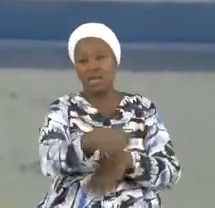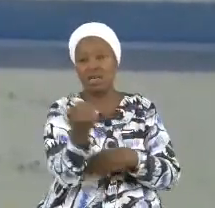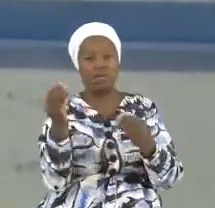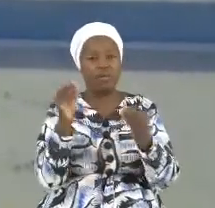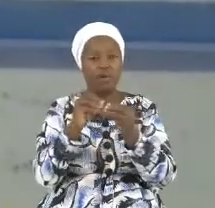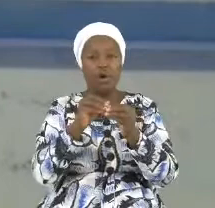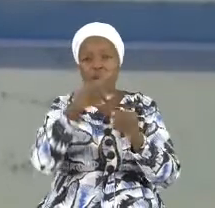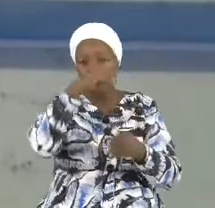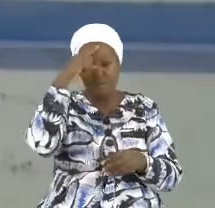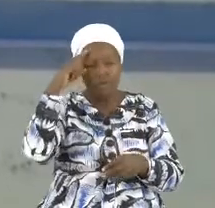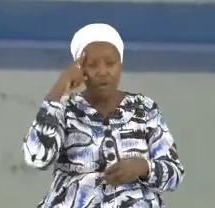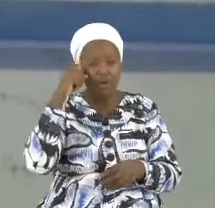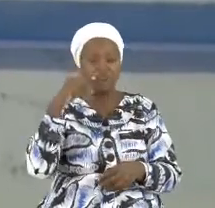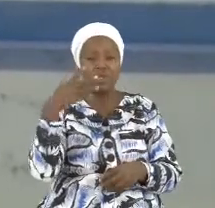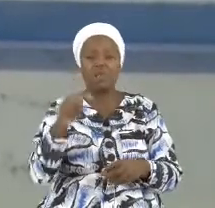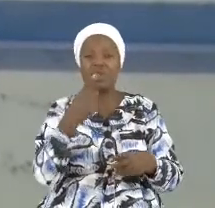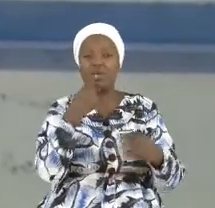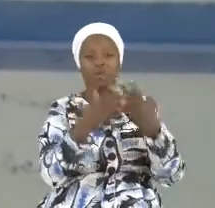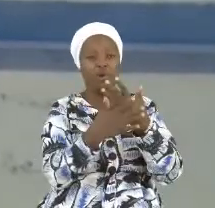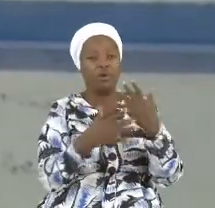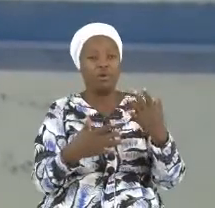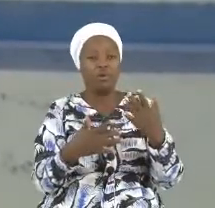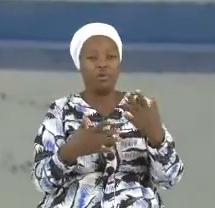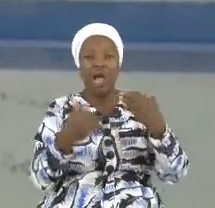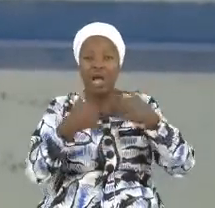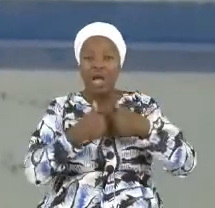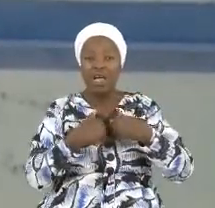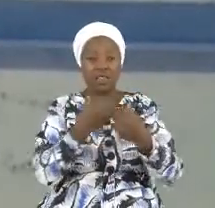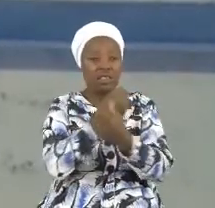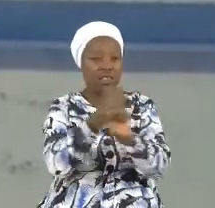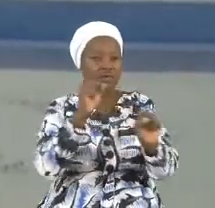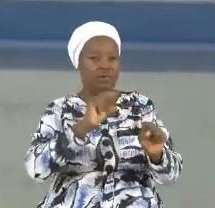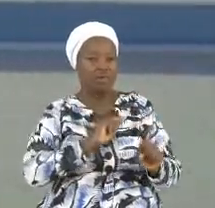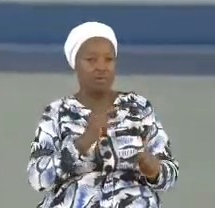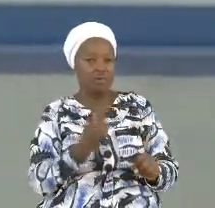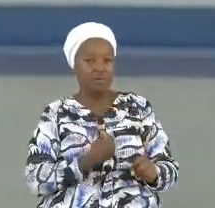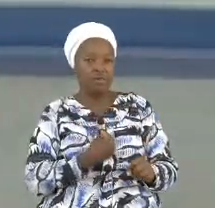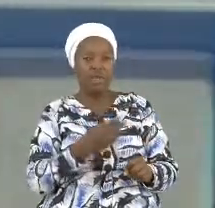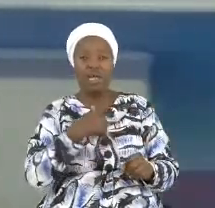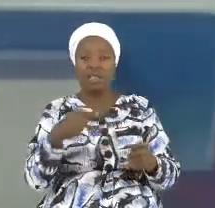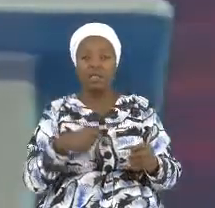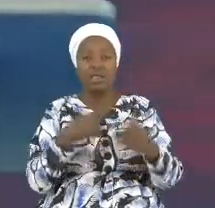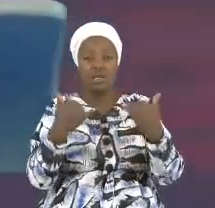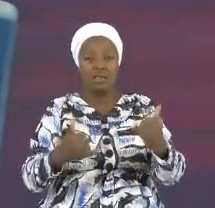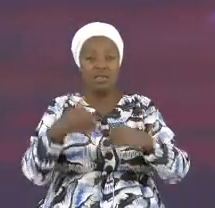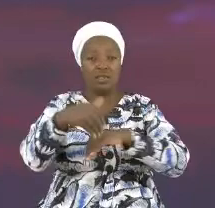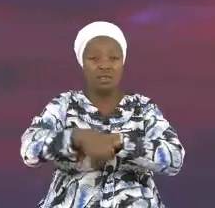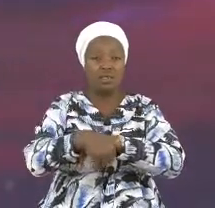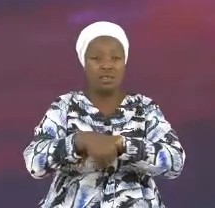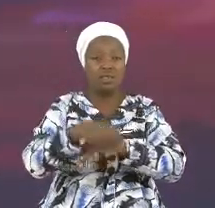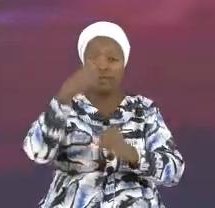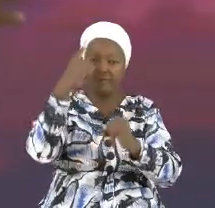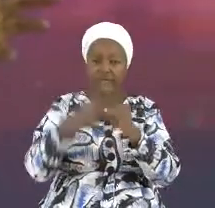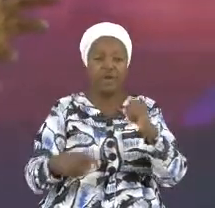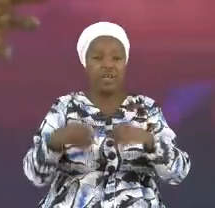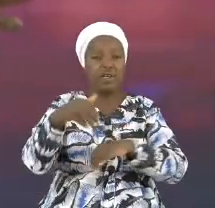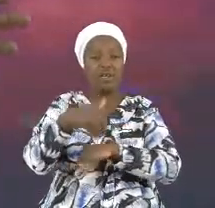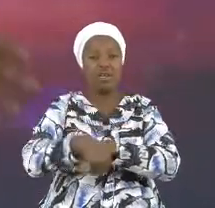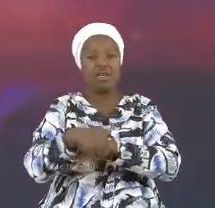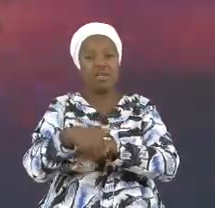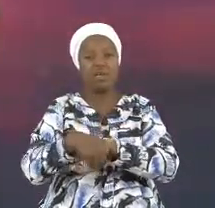the blood has redeemed us. And tonight, final night of